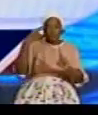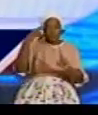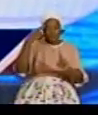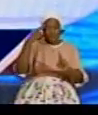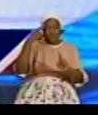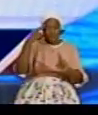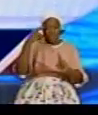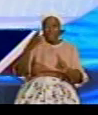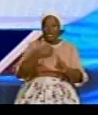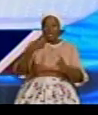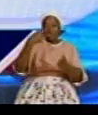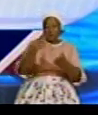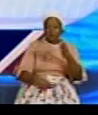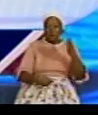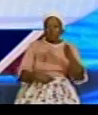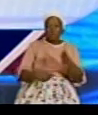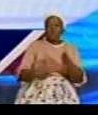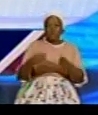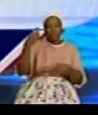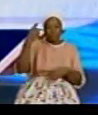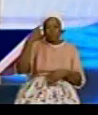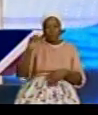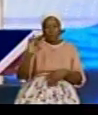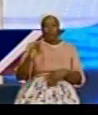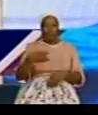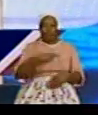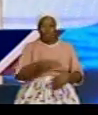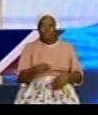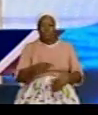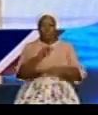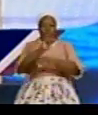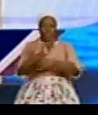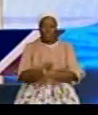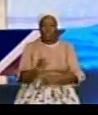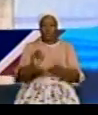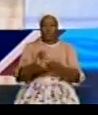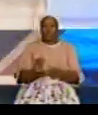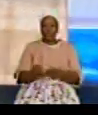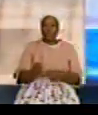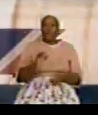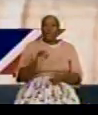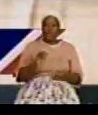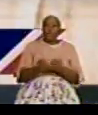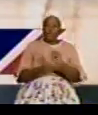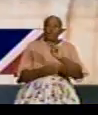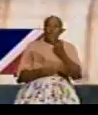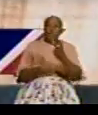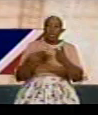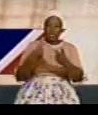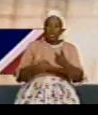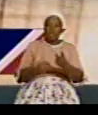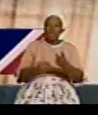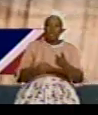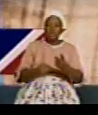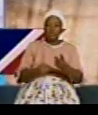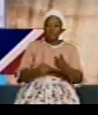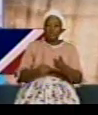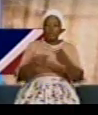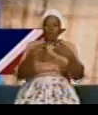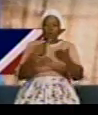cost of religious tradition. Number two, the consequence of corruption